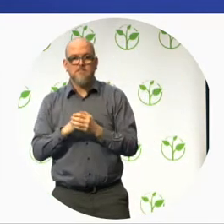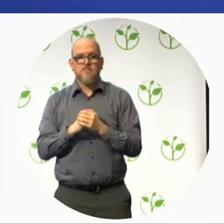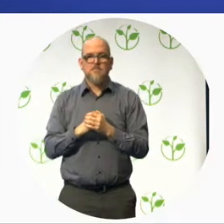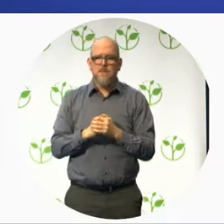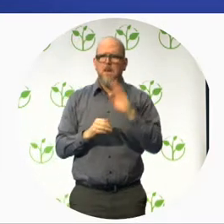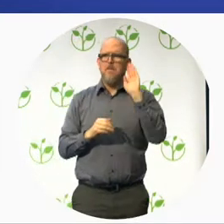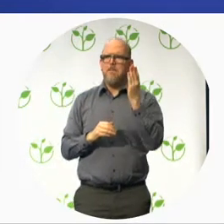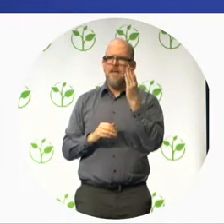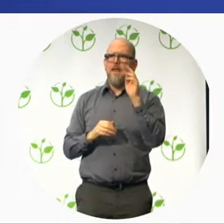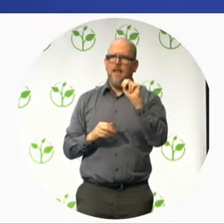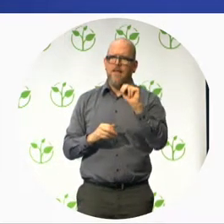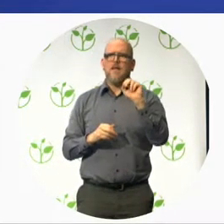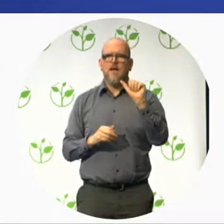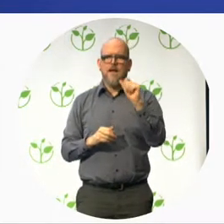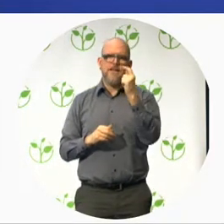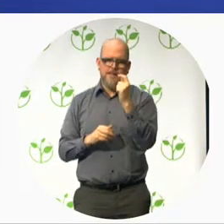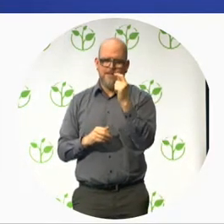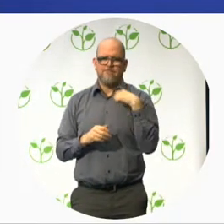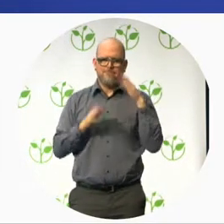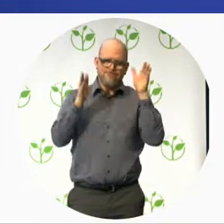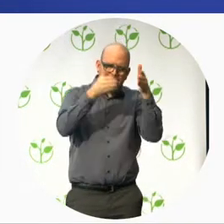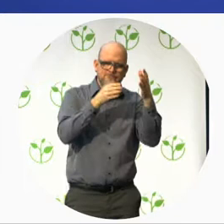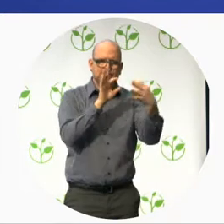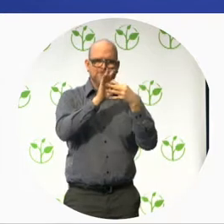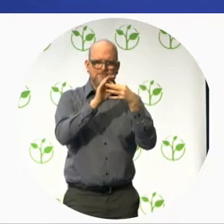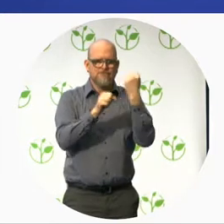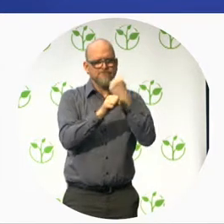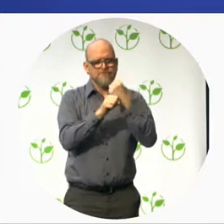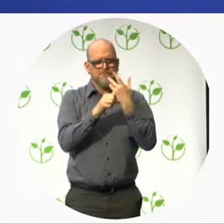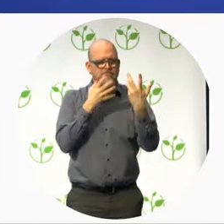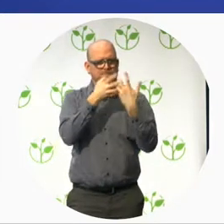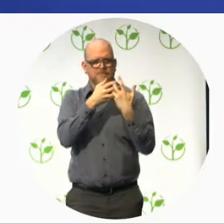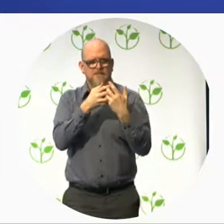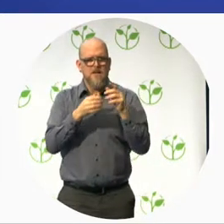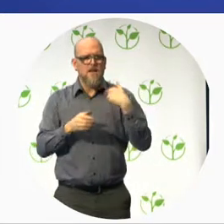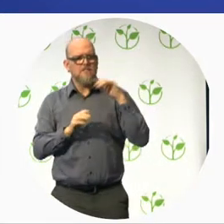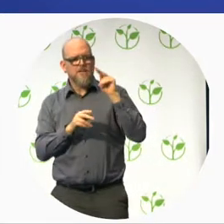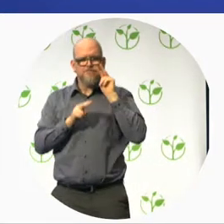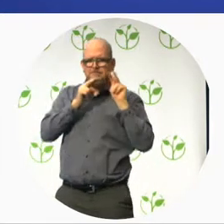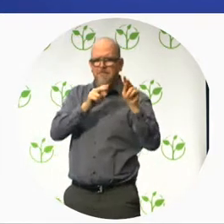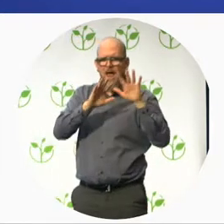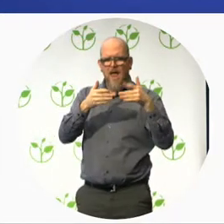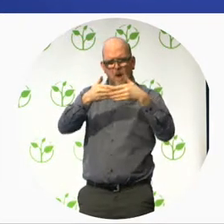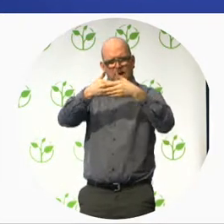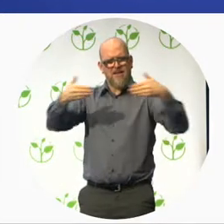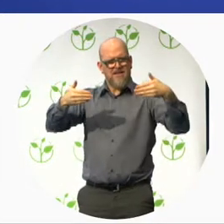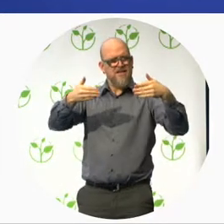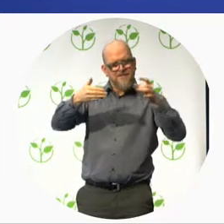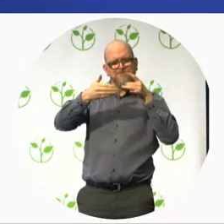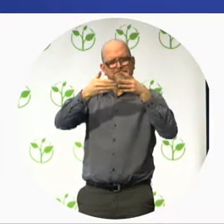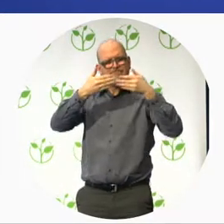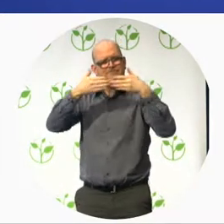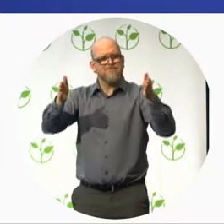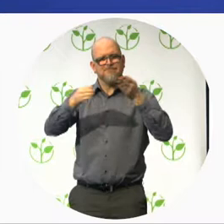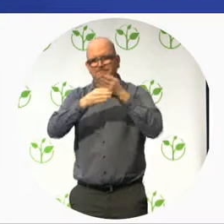language. So, our message must transcend these barriers to be effective. A